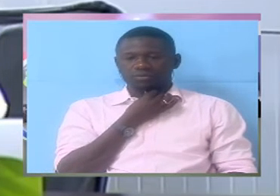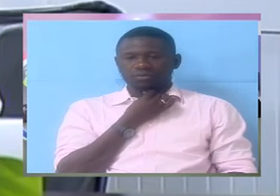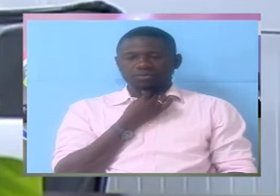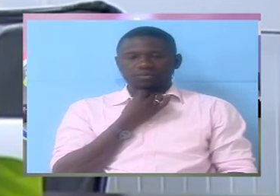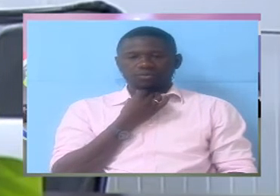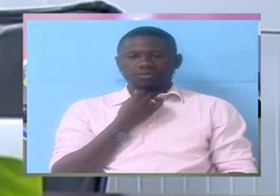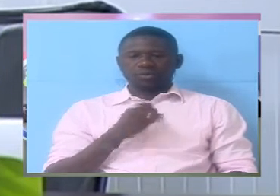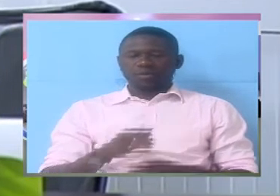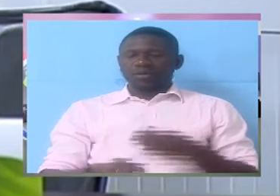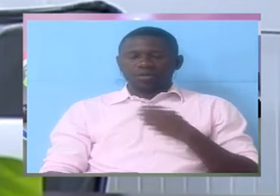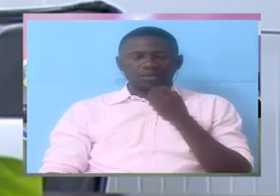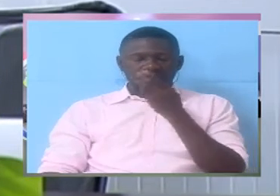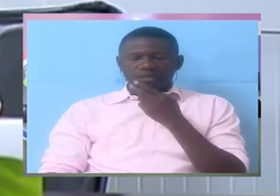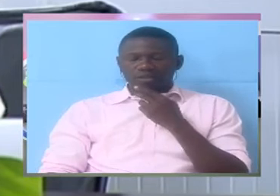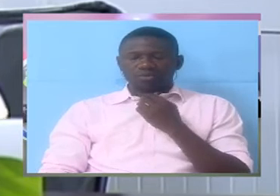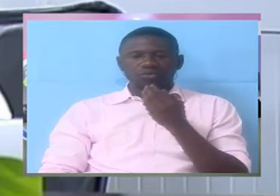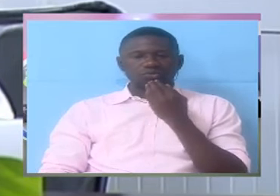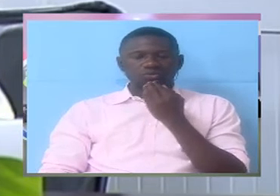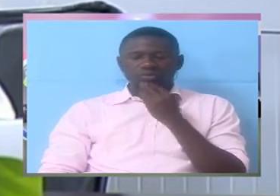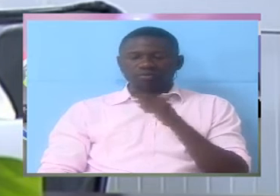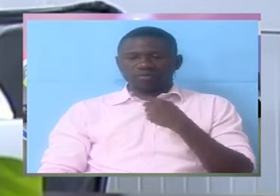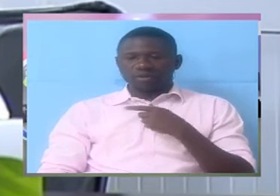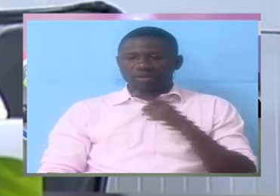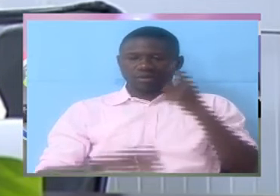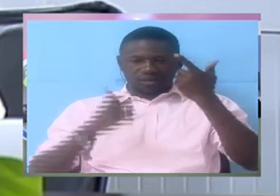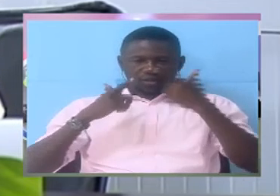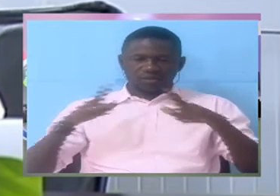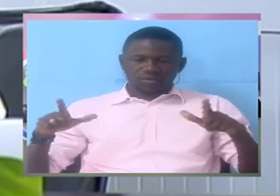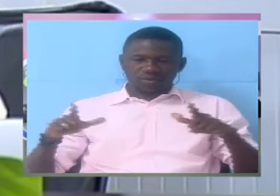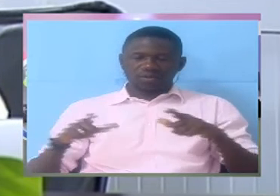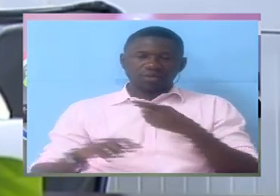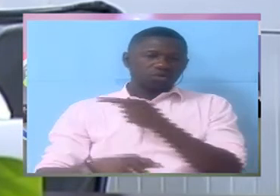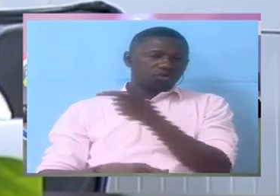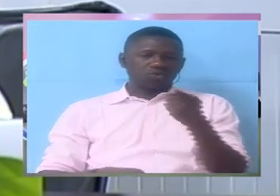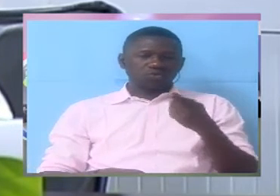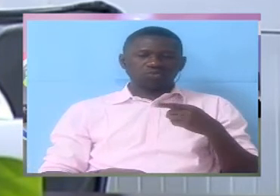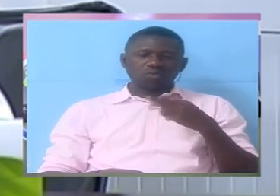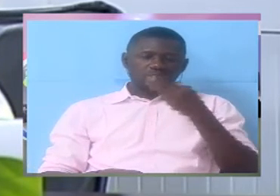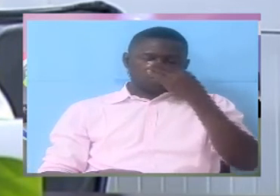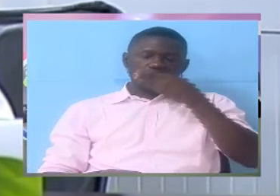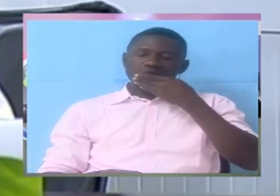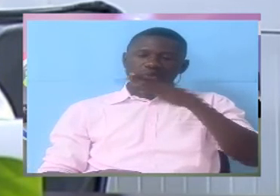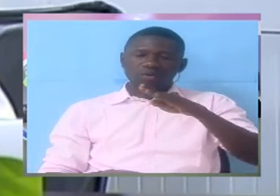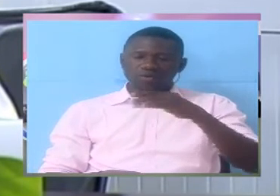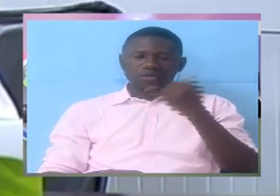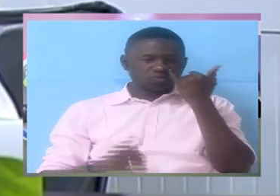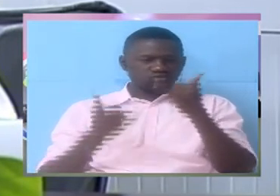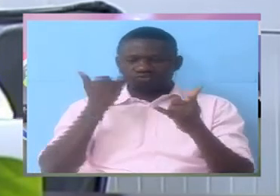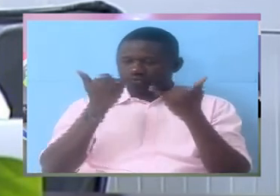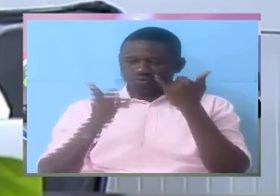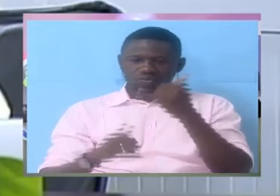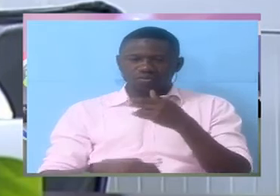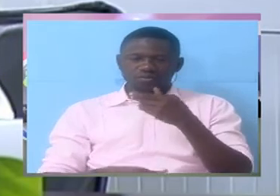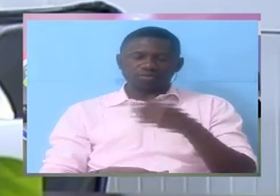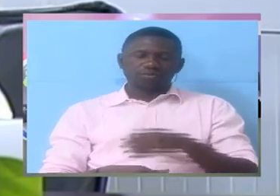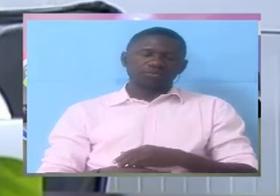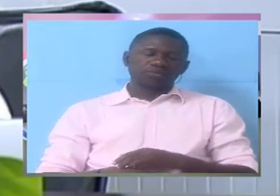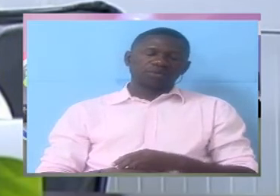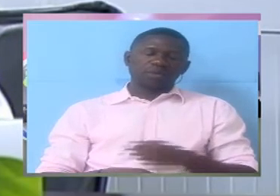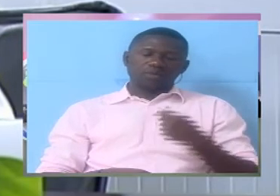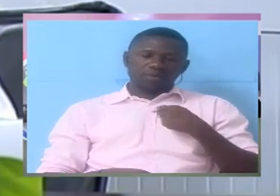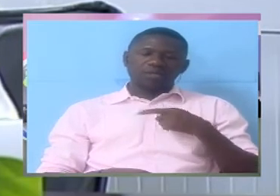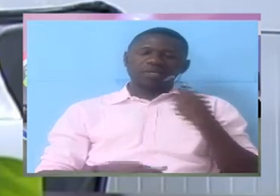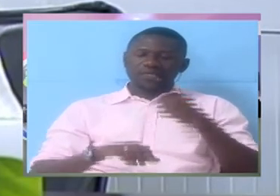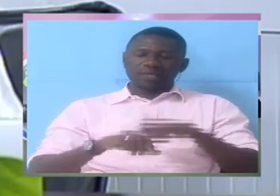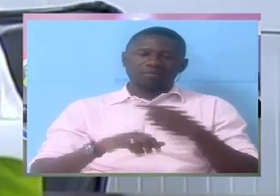Sorry for my language, mankulu. But I can say sorry for the language, they are rude people. I